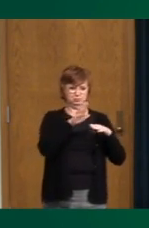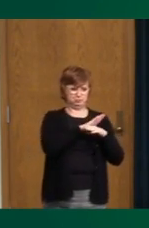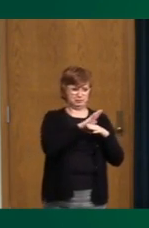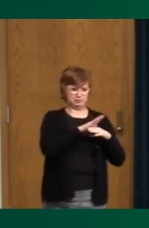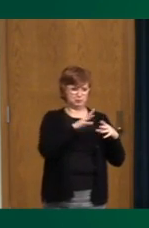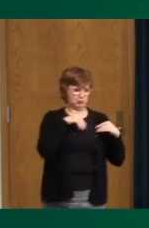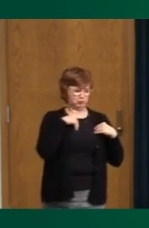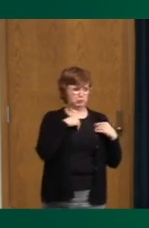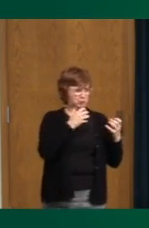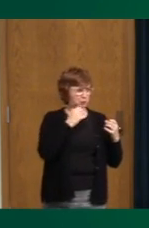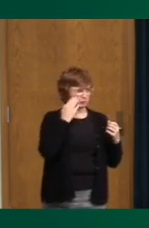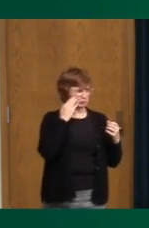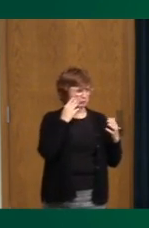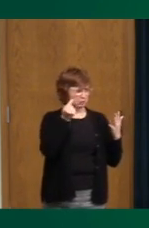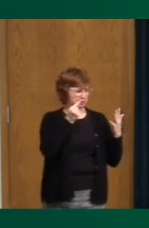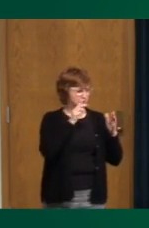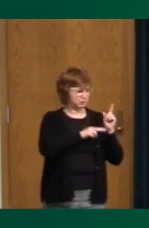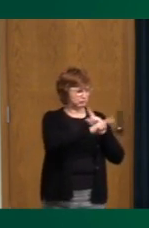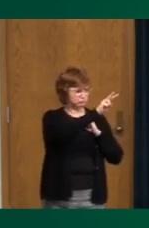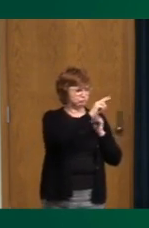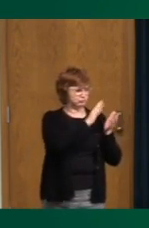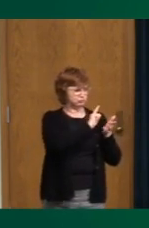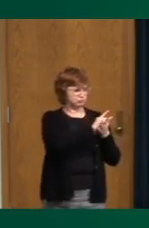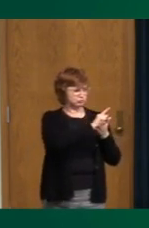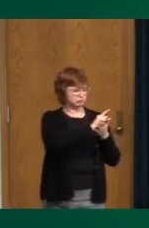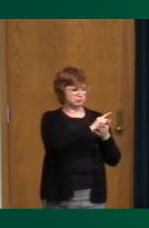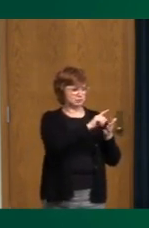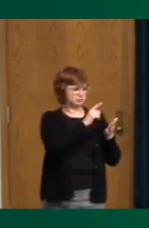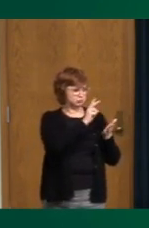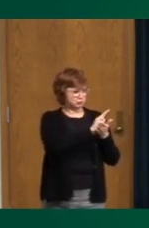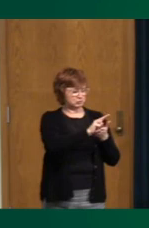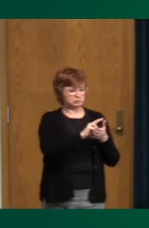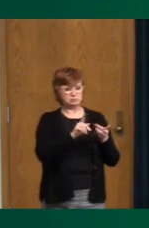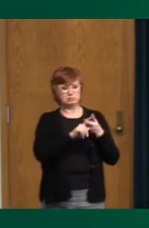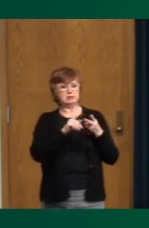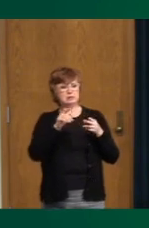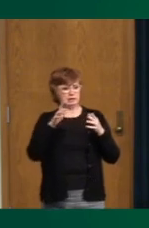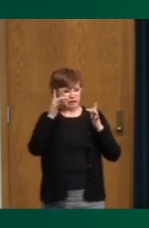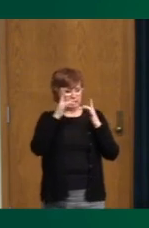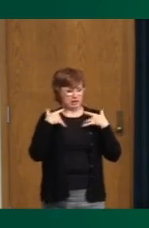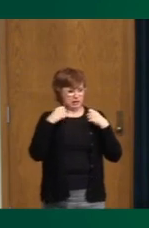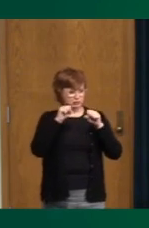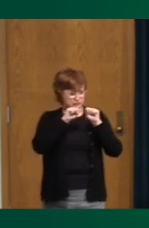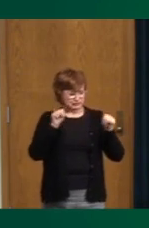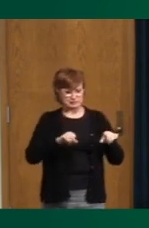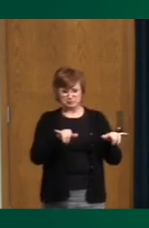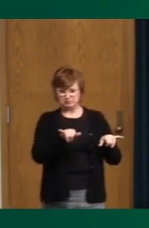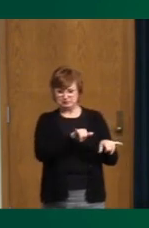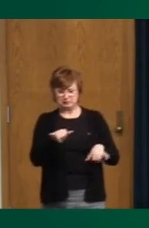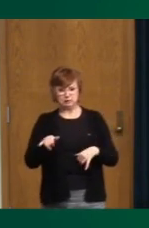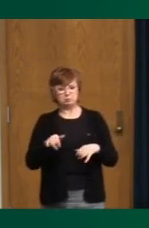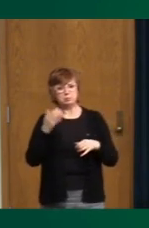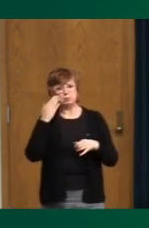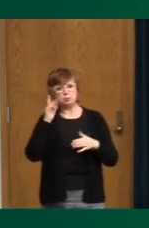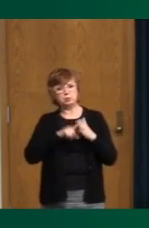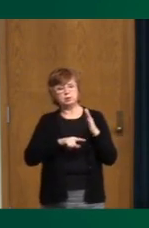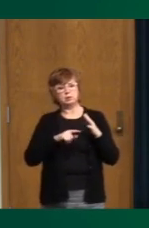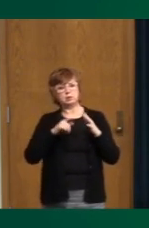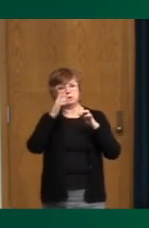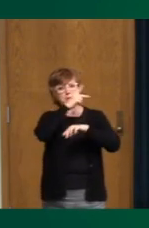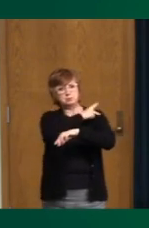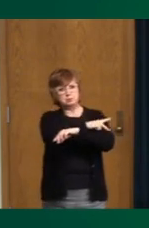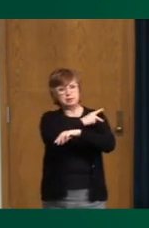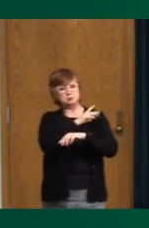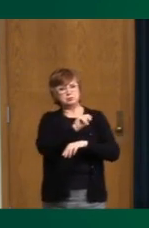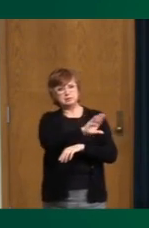many surgeries can we plan for the next week or 2 weeks. We have patients and families that are waiting for those surgeries, that are looking for